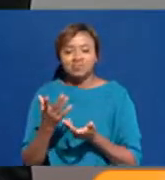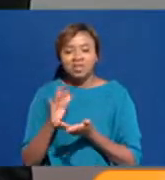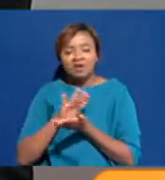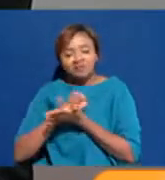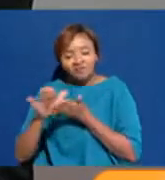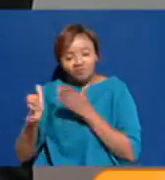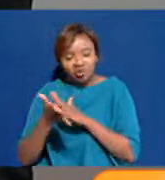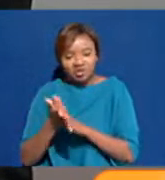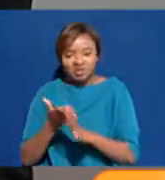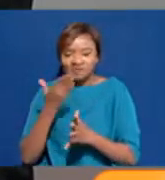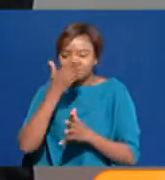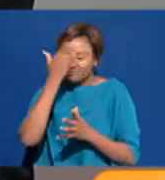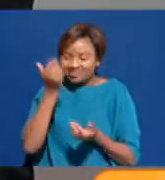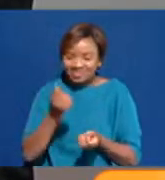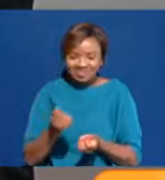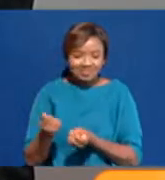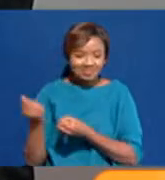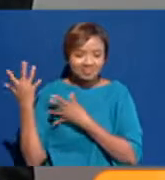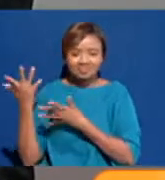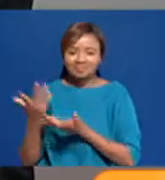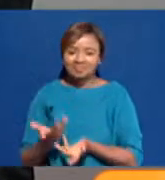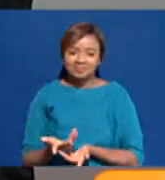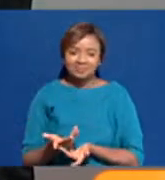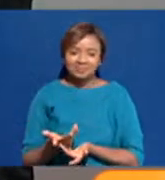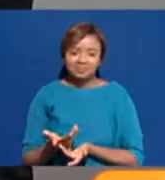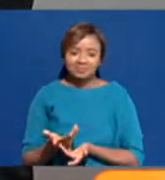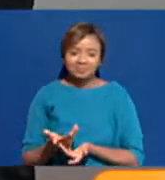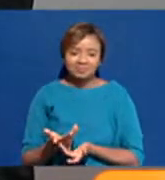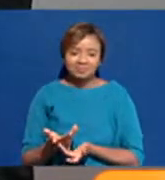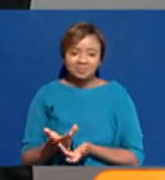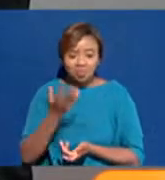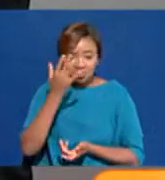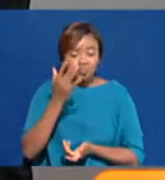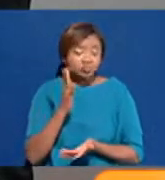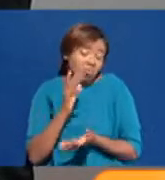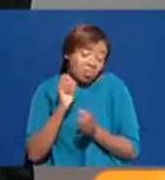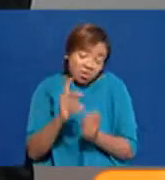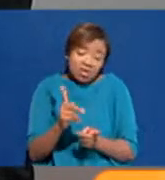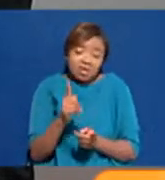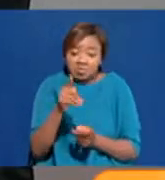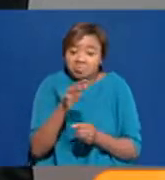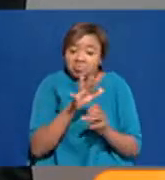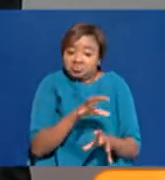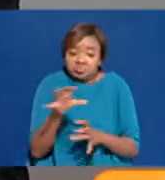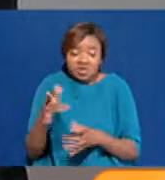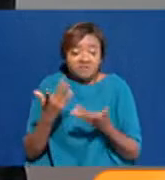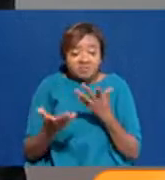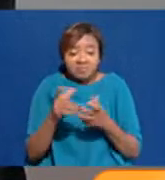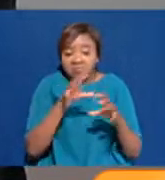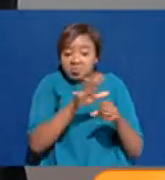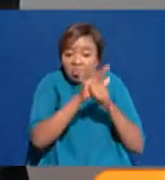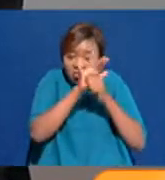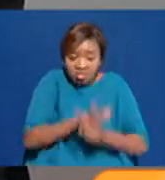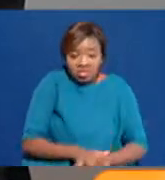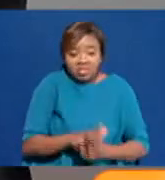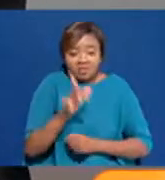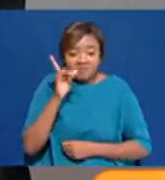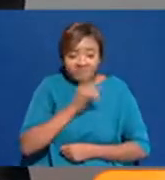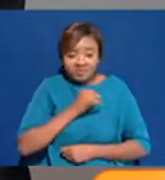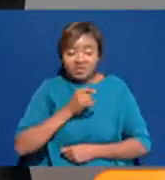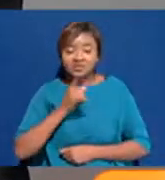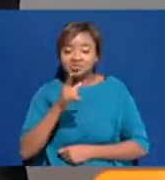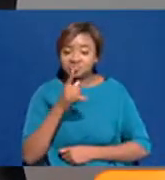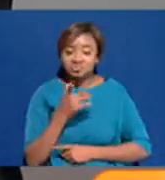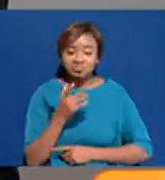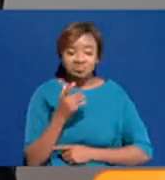must find deep in ourselves the fact that I have suffered injustice, the fact that I may have even gone through tough